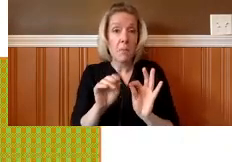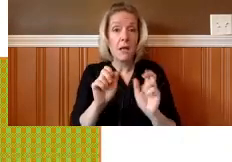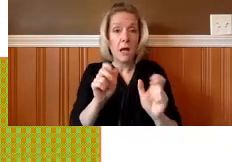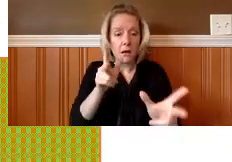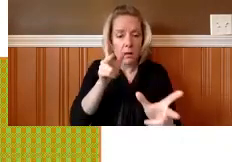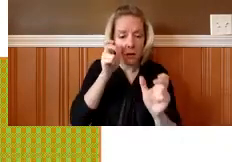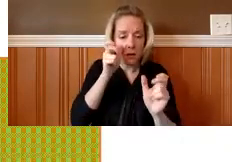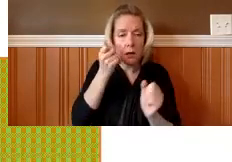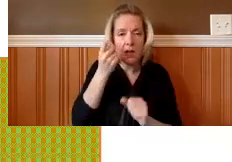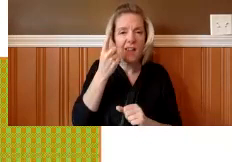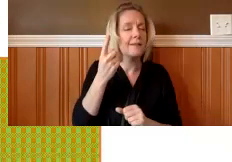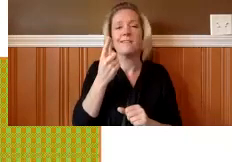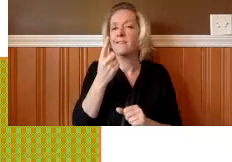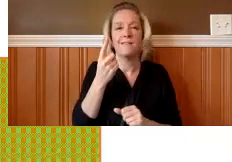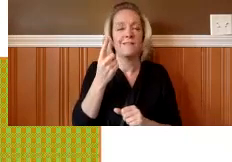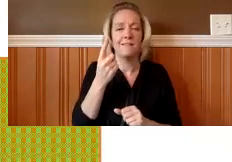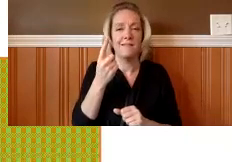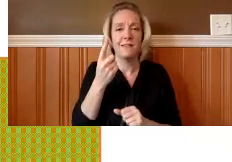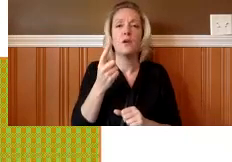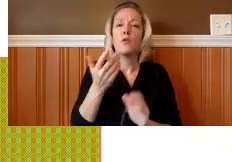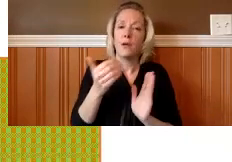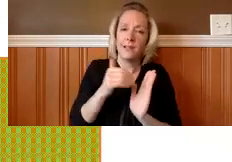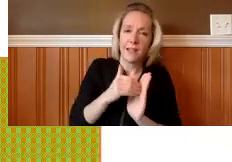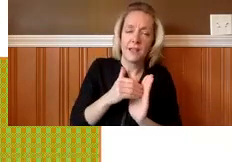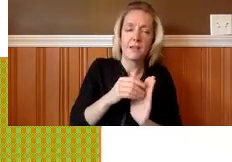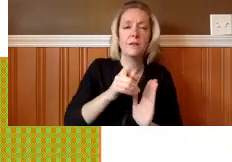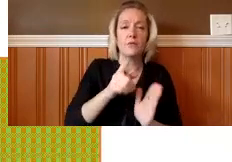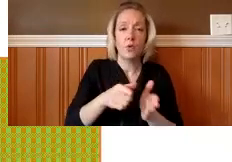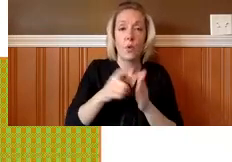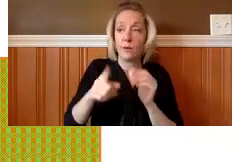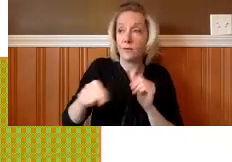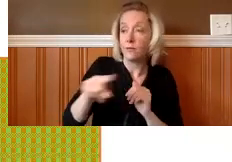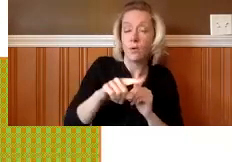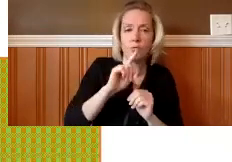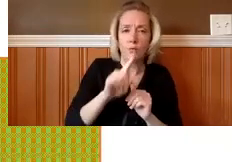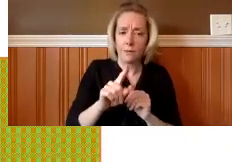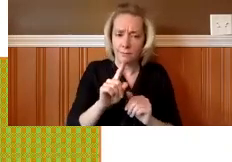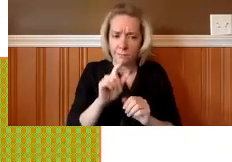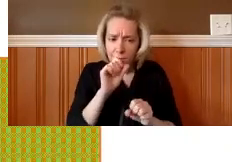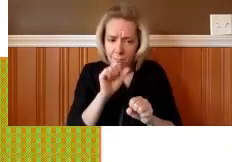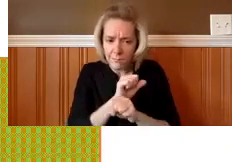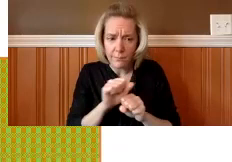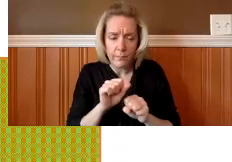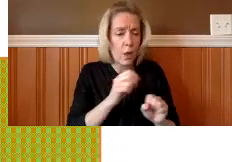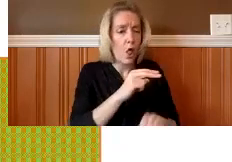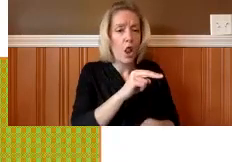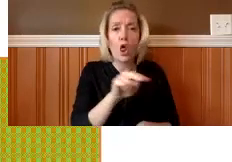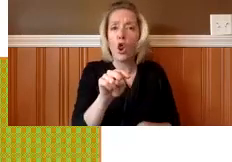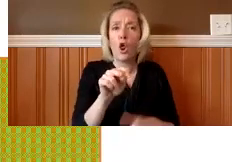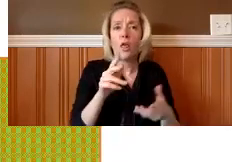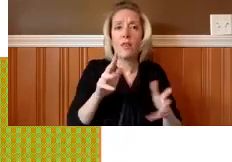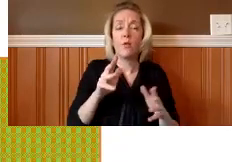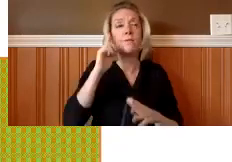that information. And so that's where we have to really start thinking about, are they looking? Are they just looking? If I'm showing them a picture